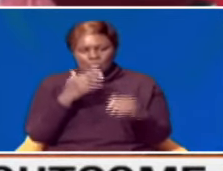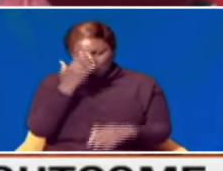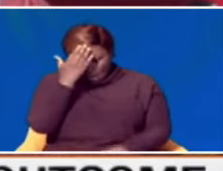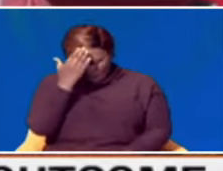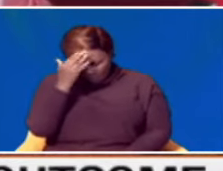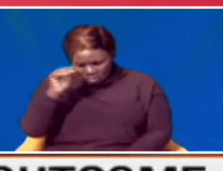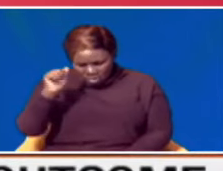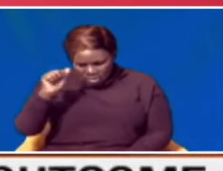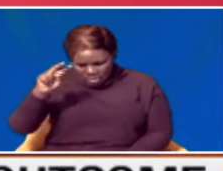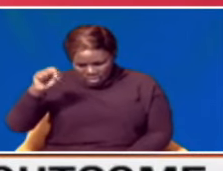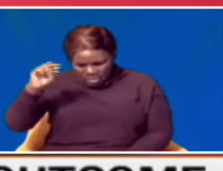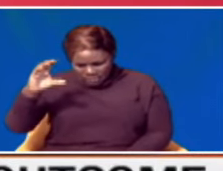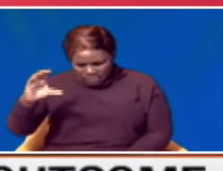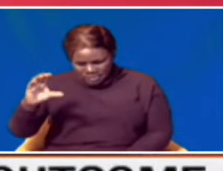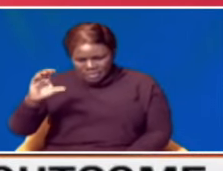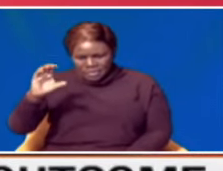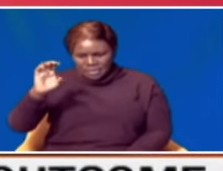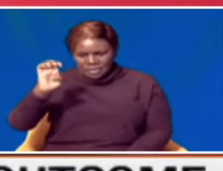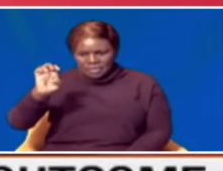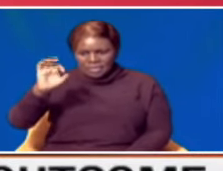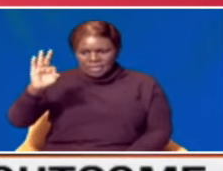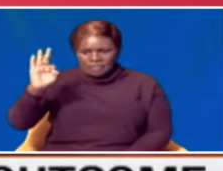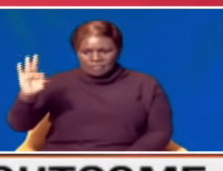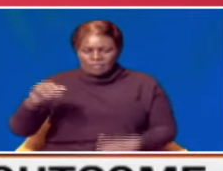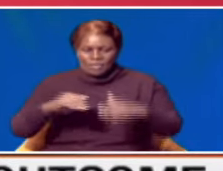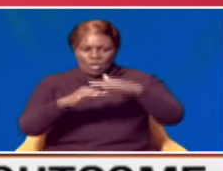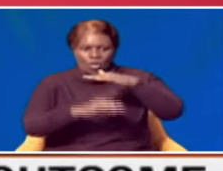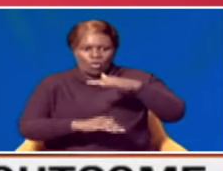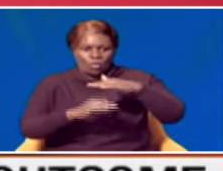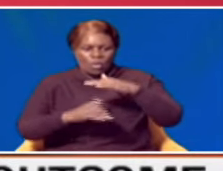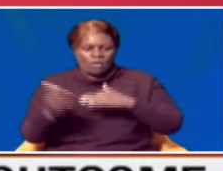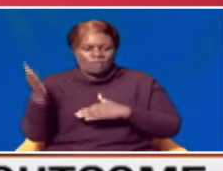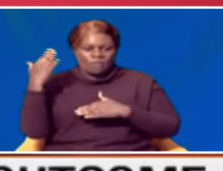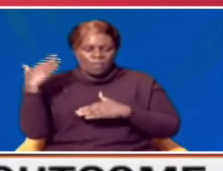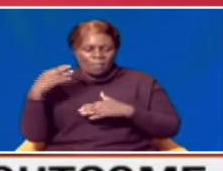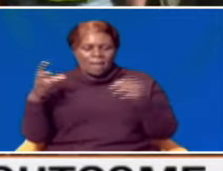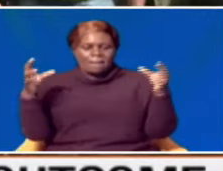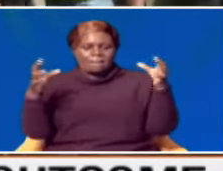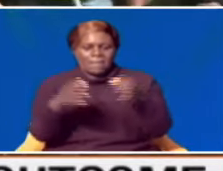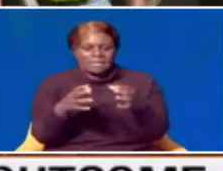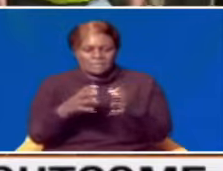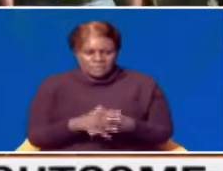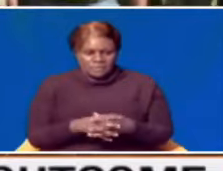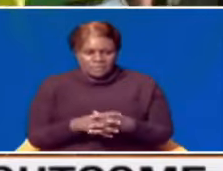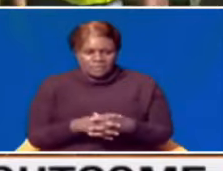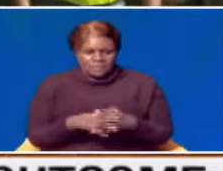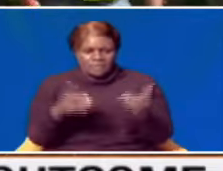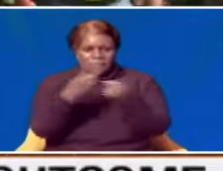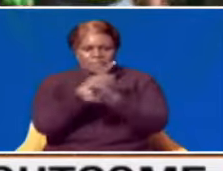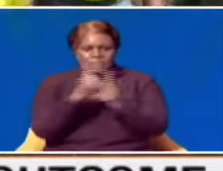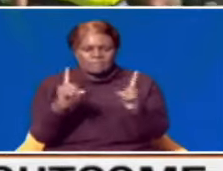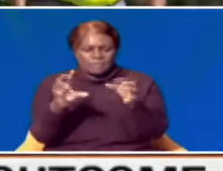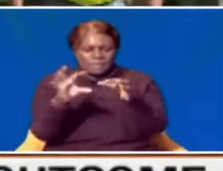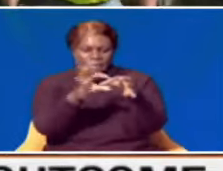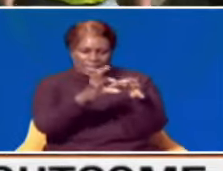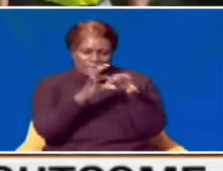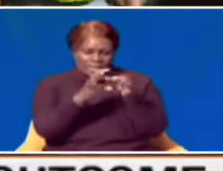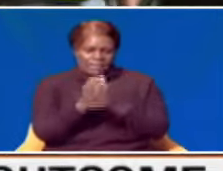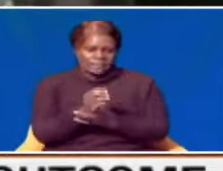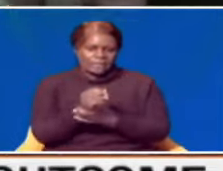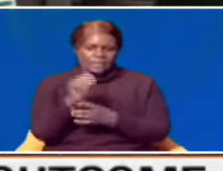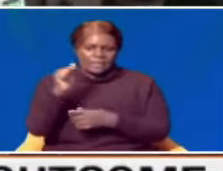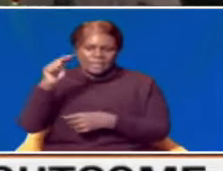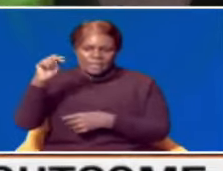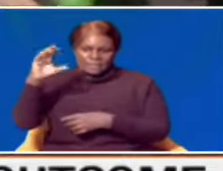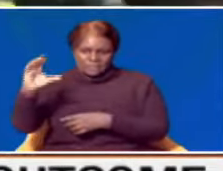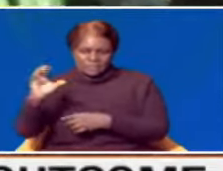ANC. EFF ranked lower than the former ruling apartheid party, the Democratic Alliance.